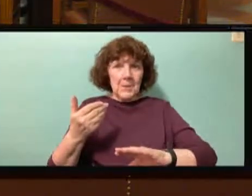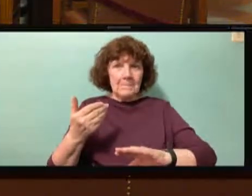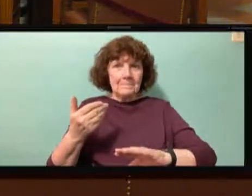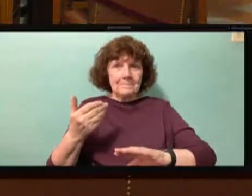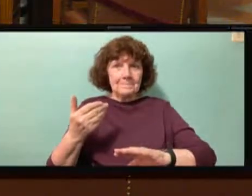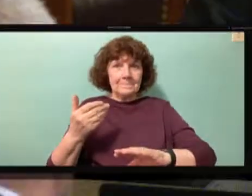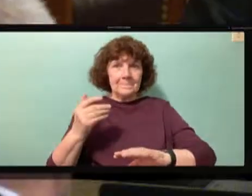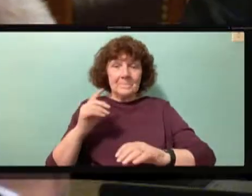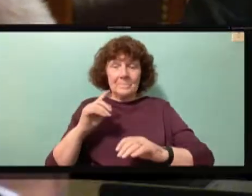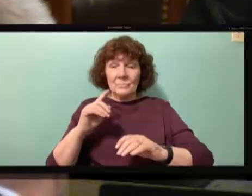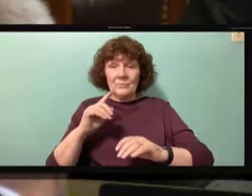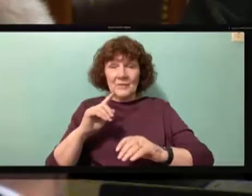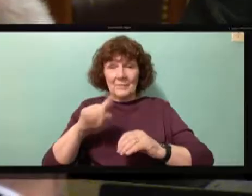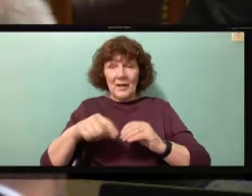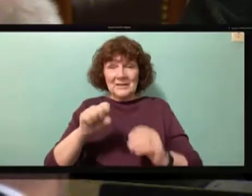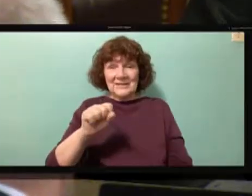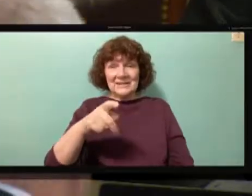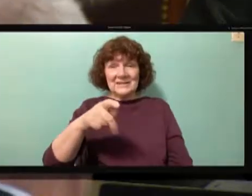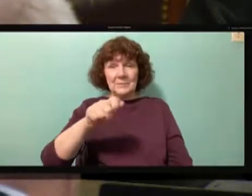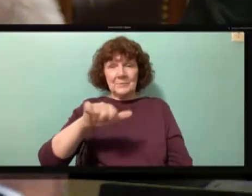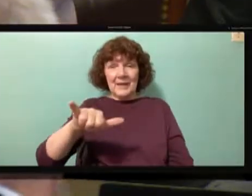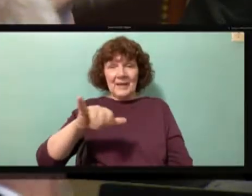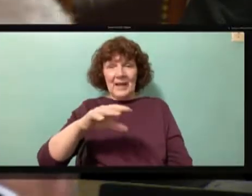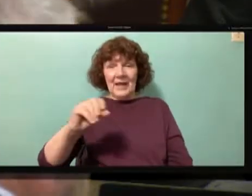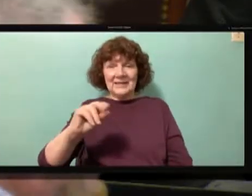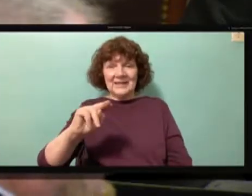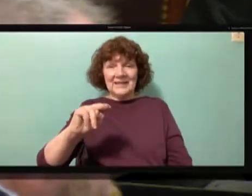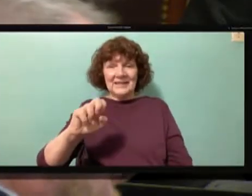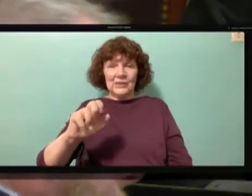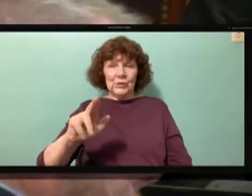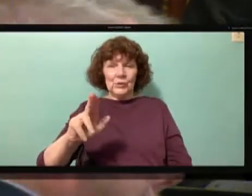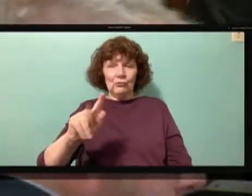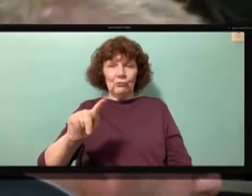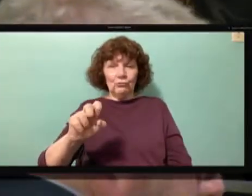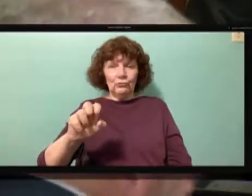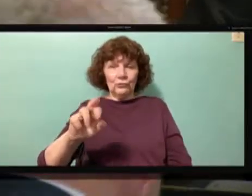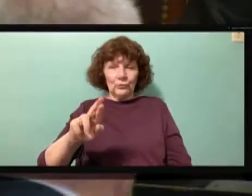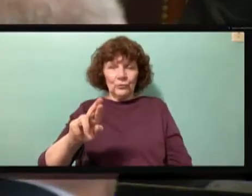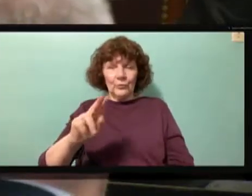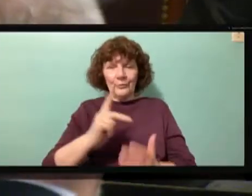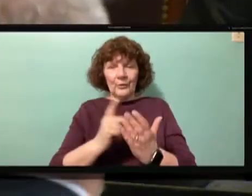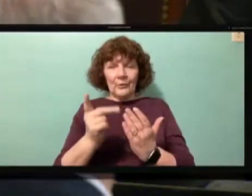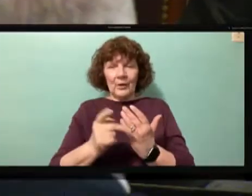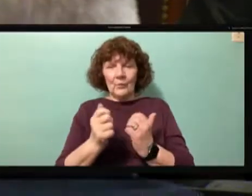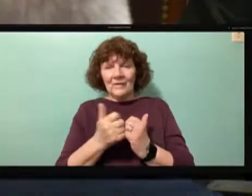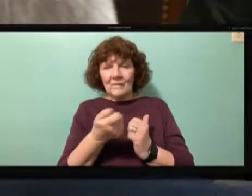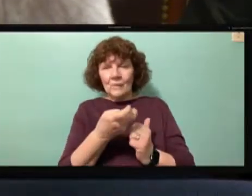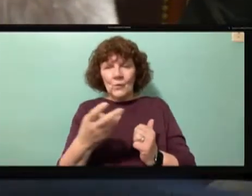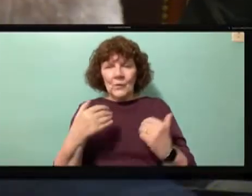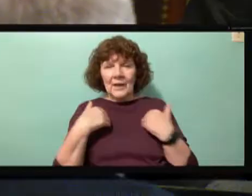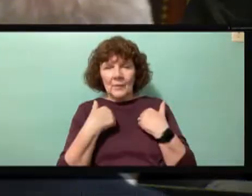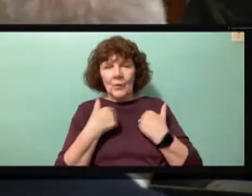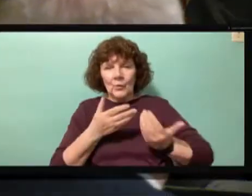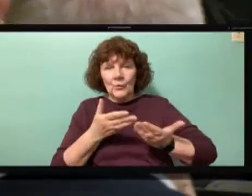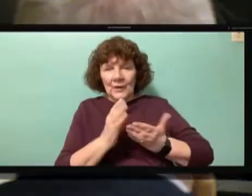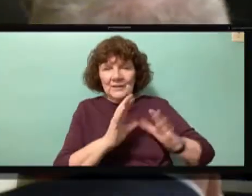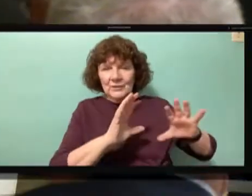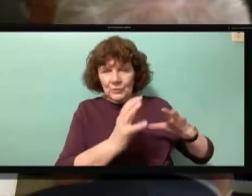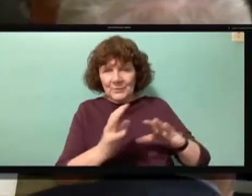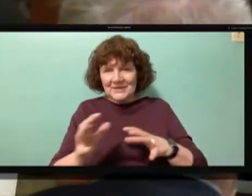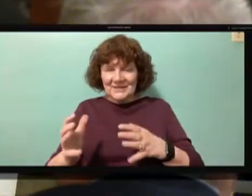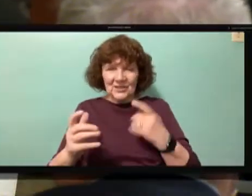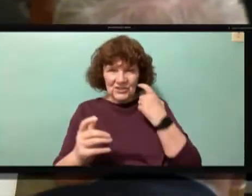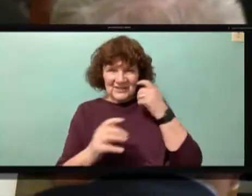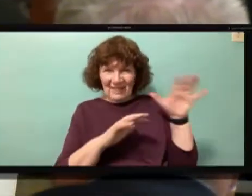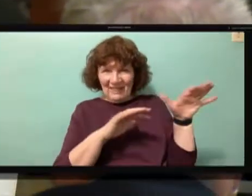actually the spay and neuter program with a couple animal rights groups, with Councilman Coghill and I. So I didn't hear the